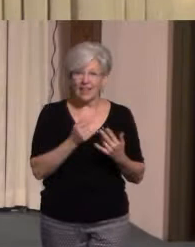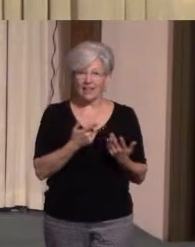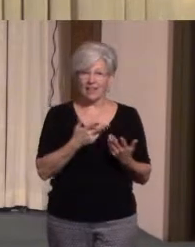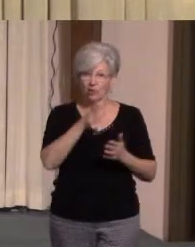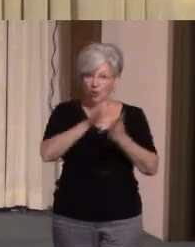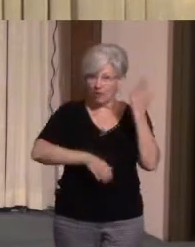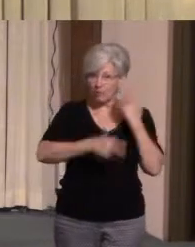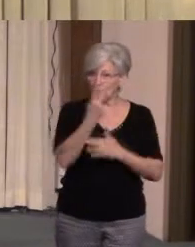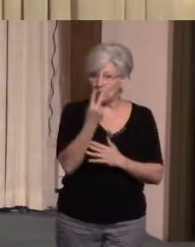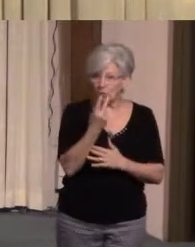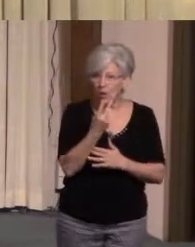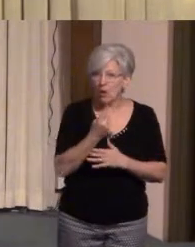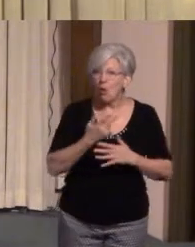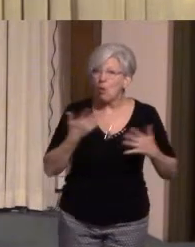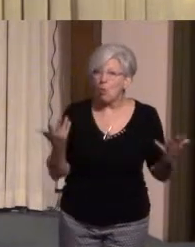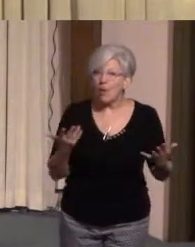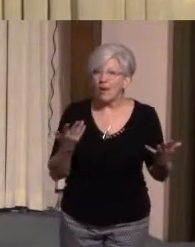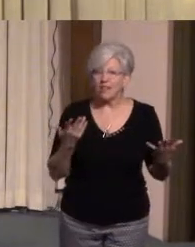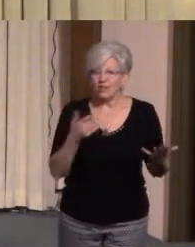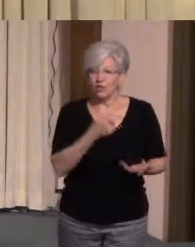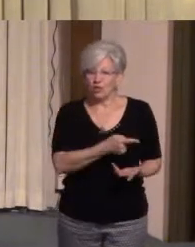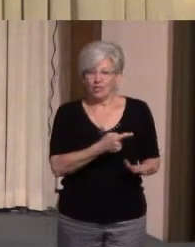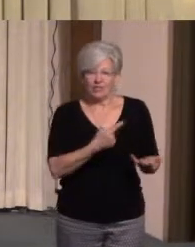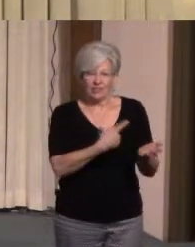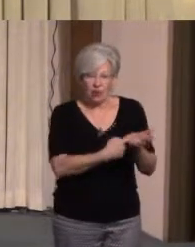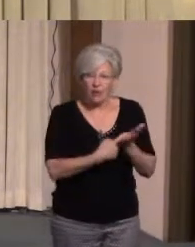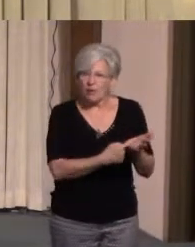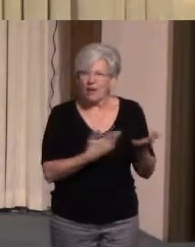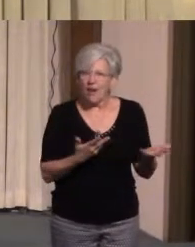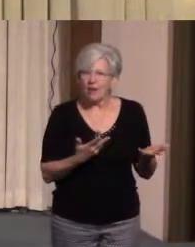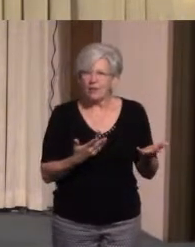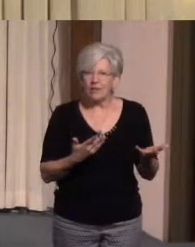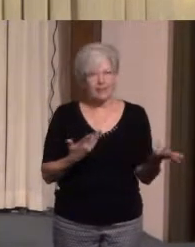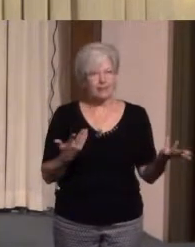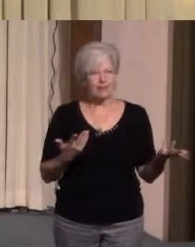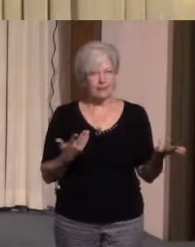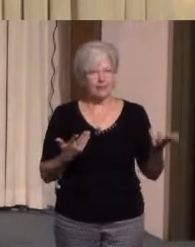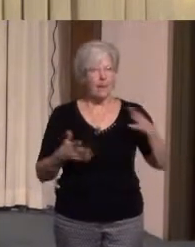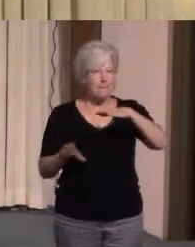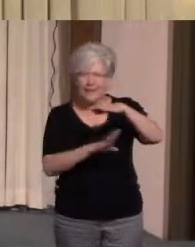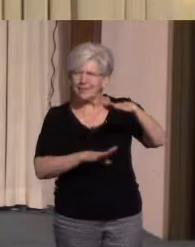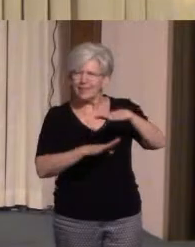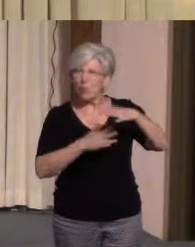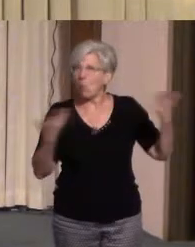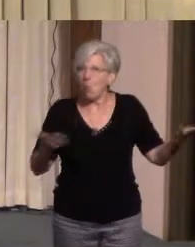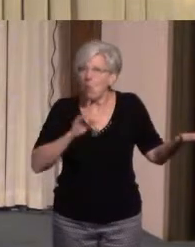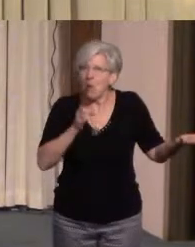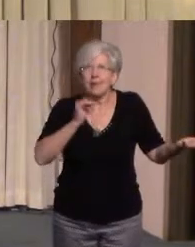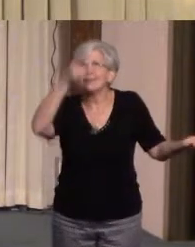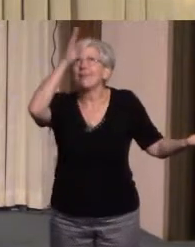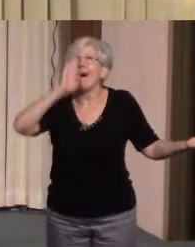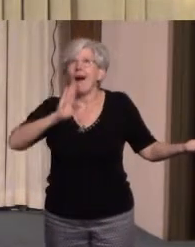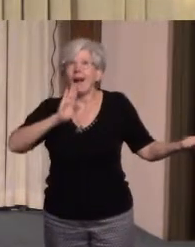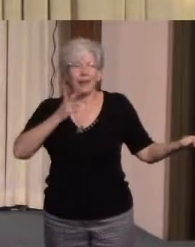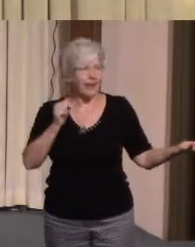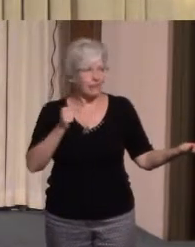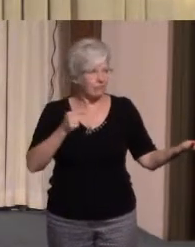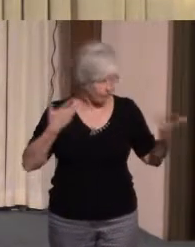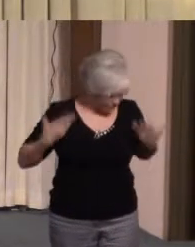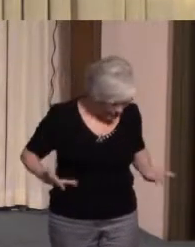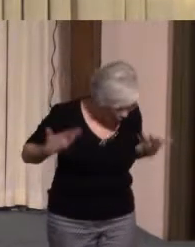In this particular chapter, what Emily Cady is talking about is really matters of ultimate concern. What and who is